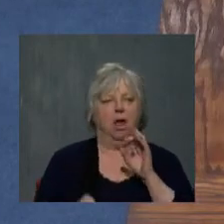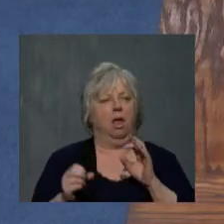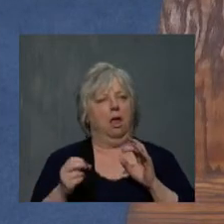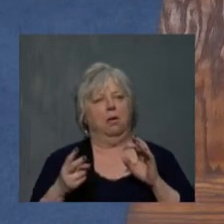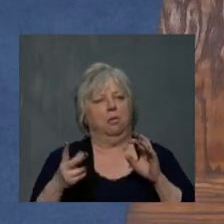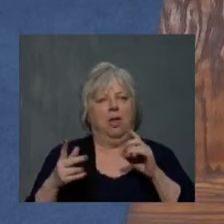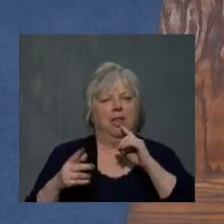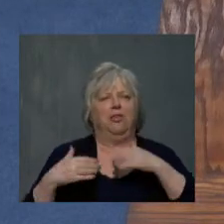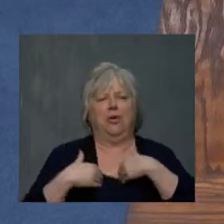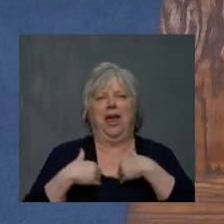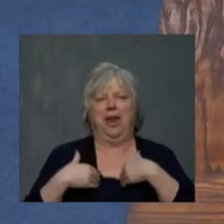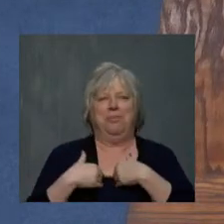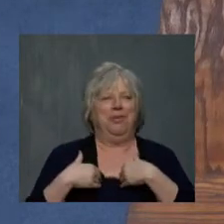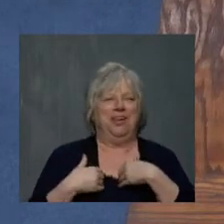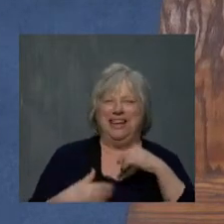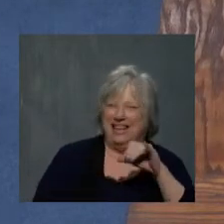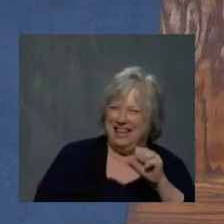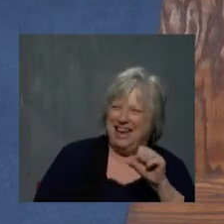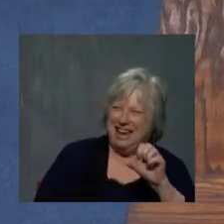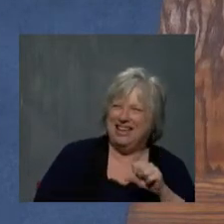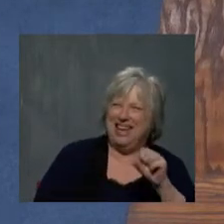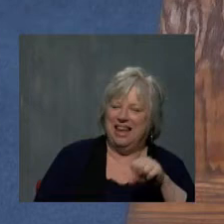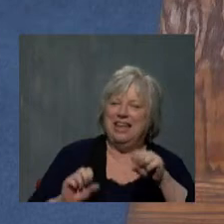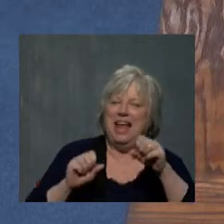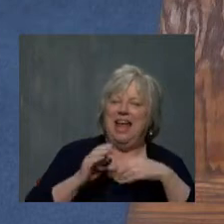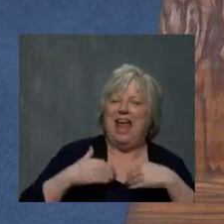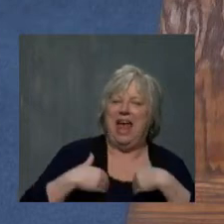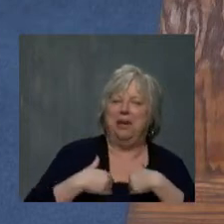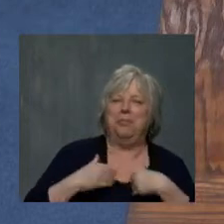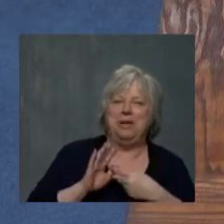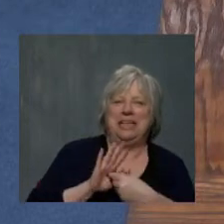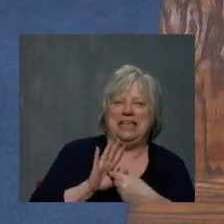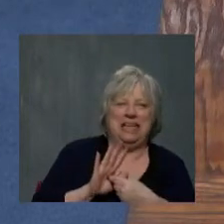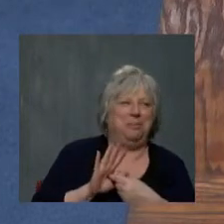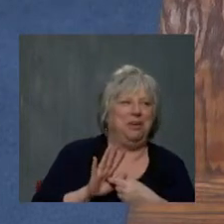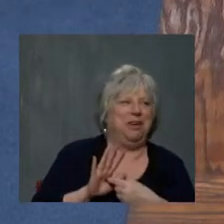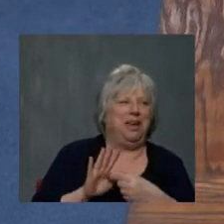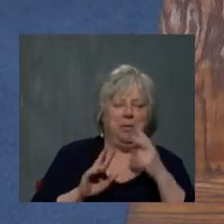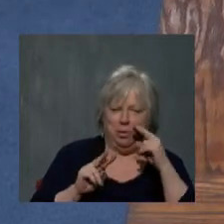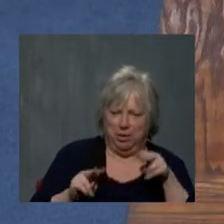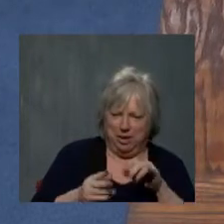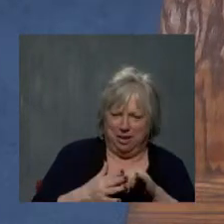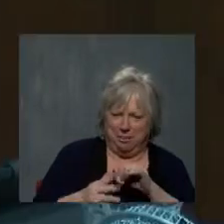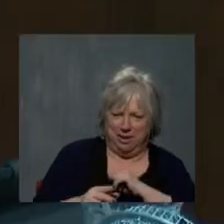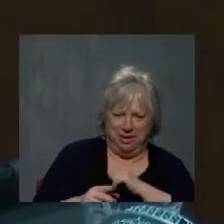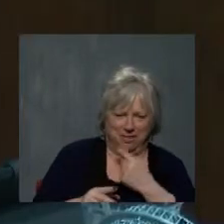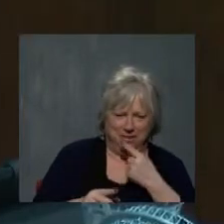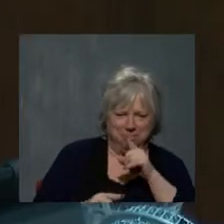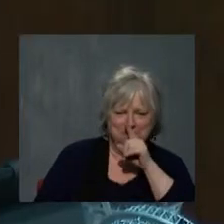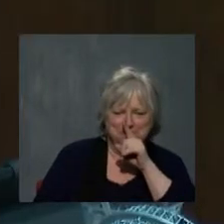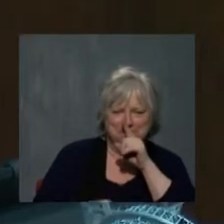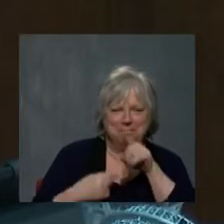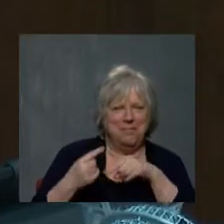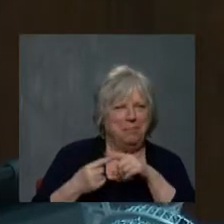exhibit. These are animals. Exhibit. Yes, it's an animal exhibit for, and I was looking at that myself. It doesn't say anything about the Little Rock Zoo no. up